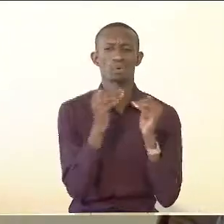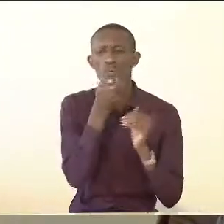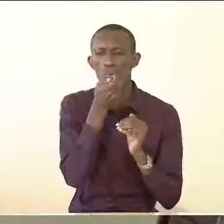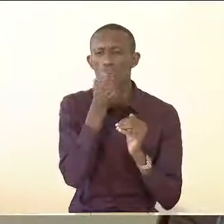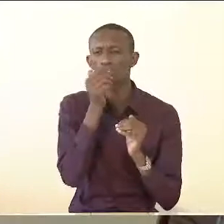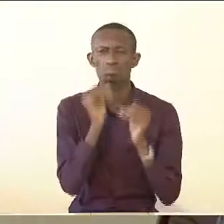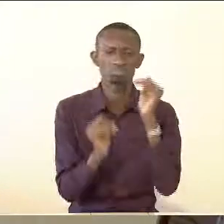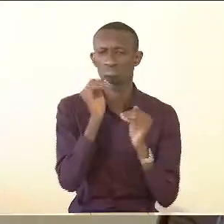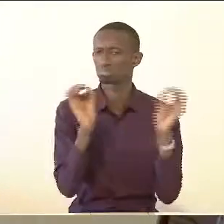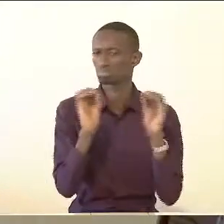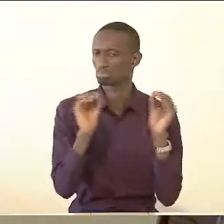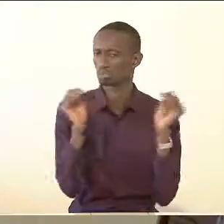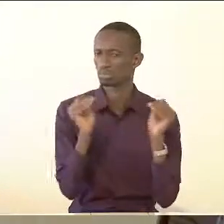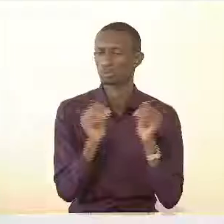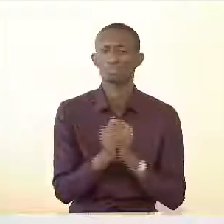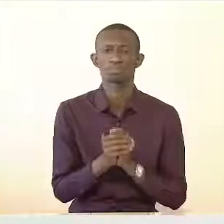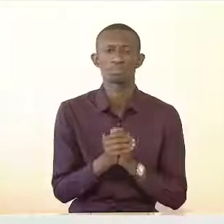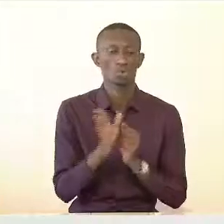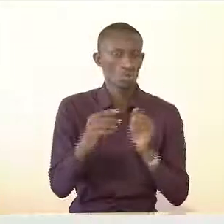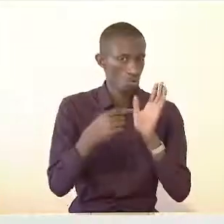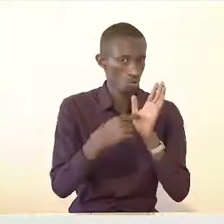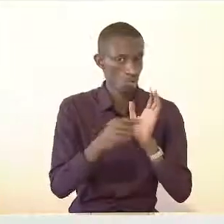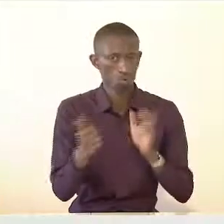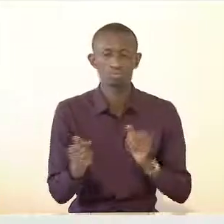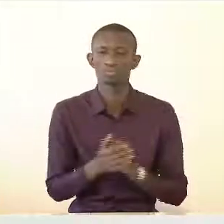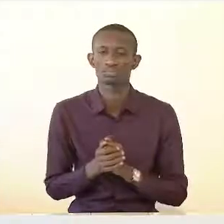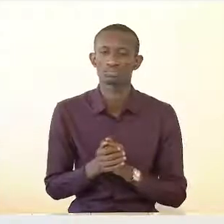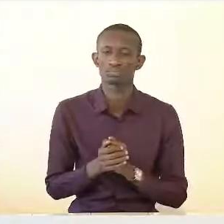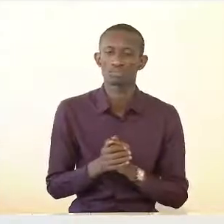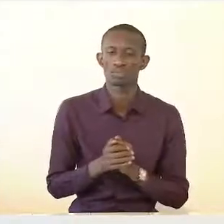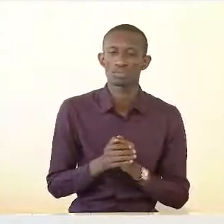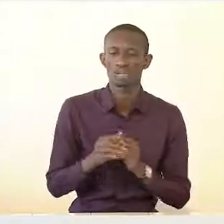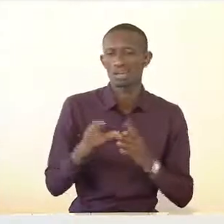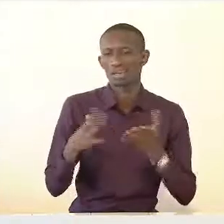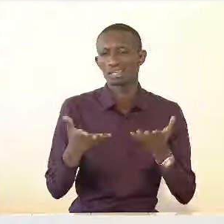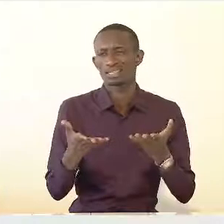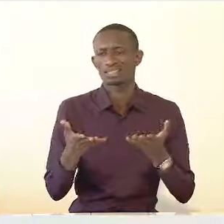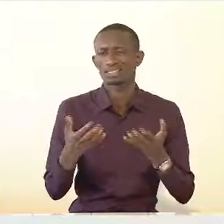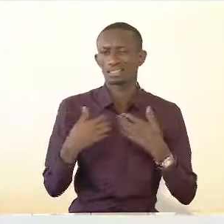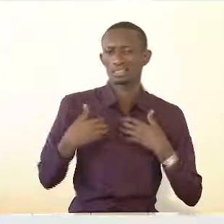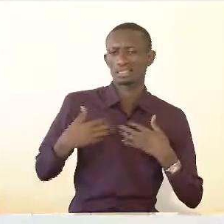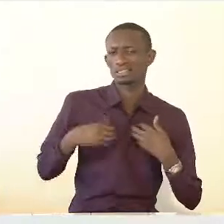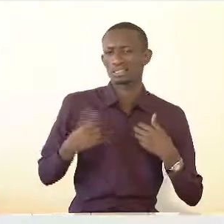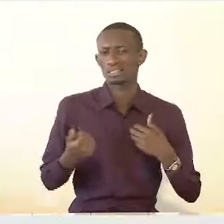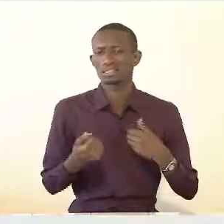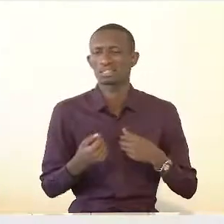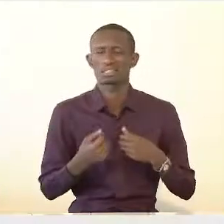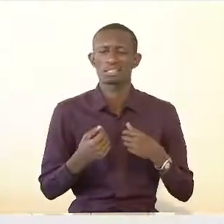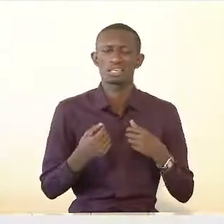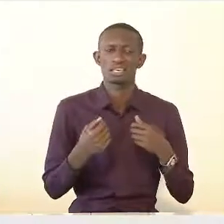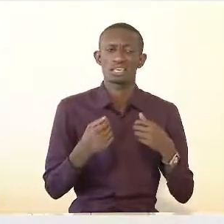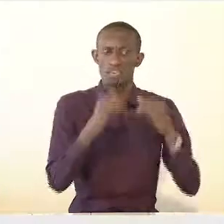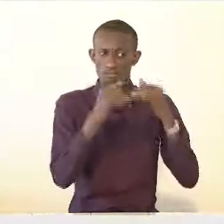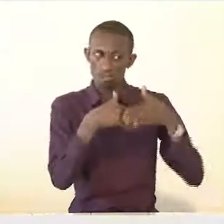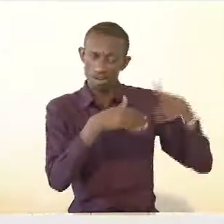whereas take an example, whereas those that depends on external source of heat are called